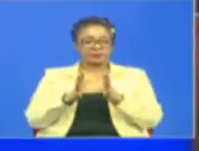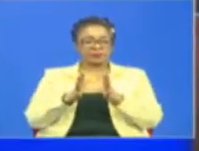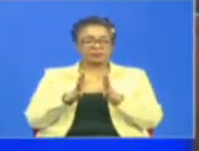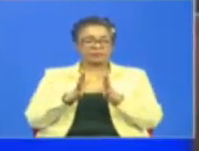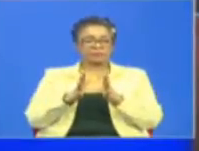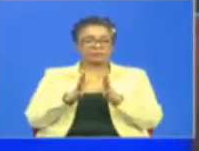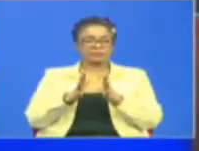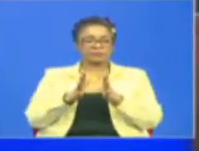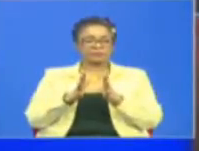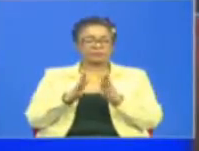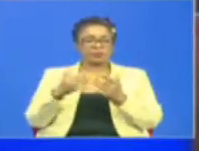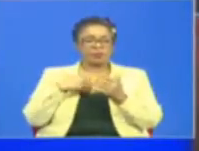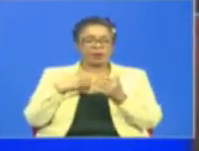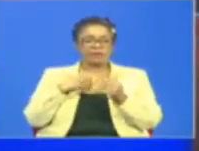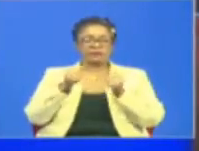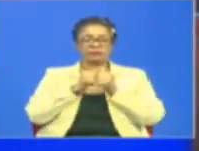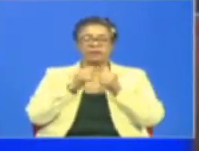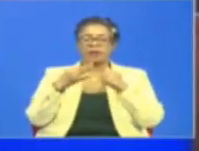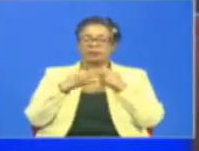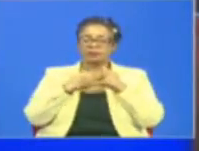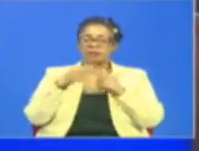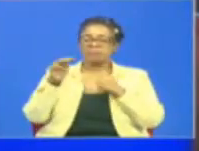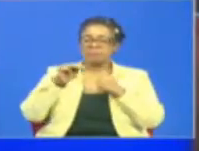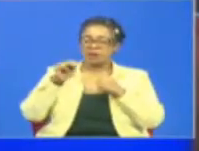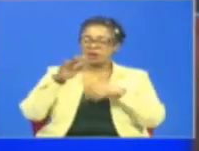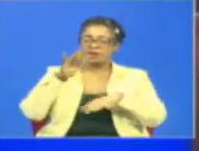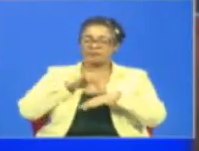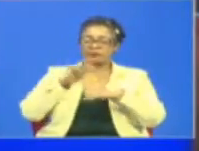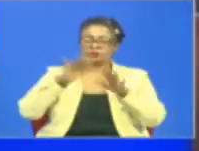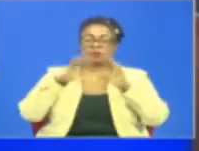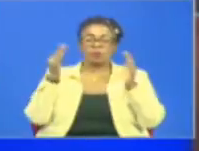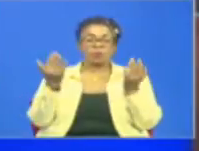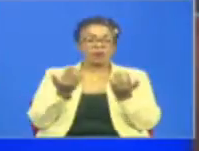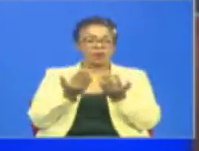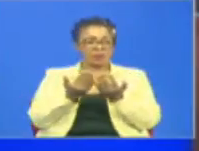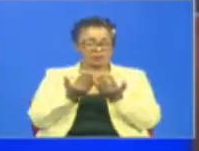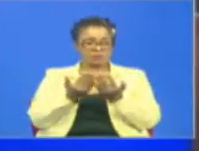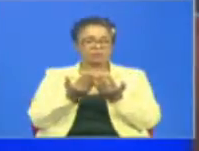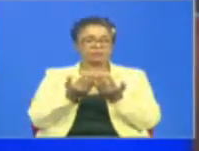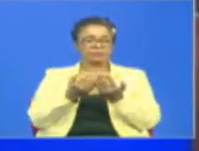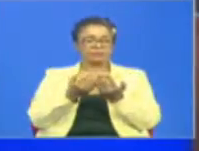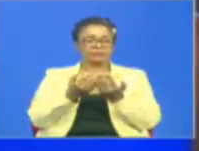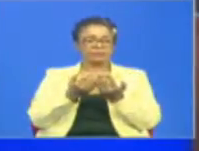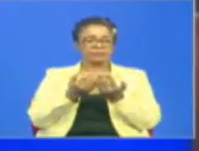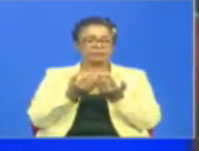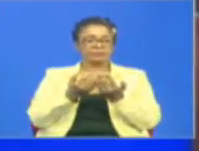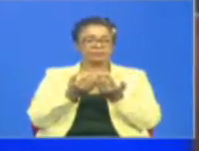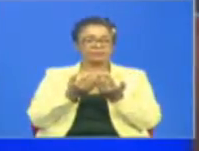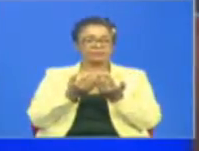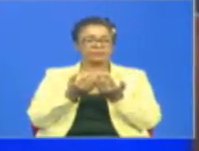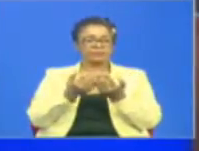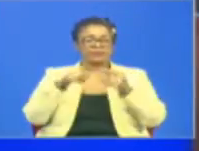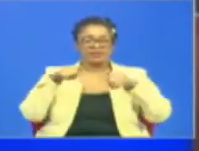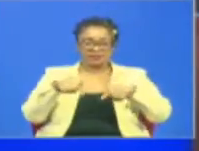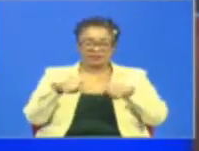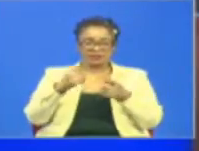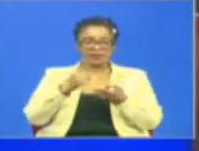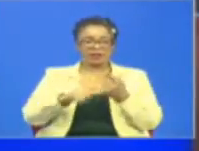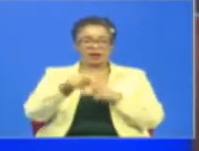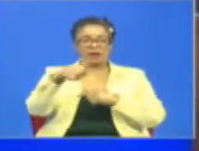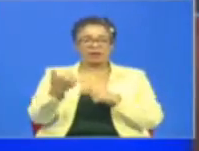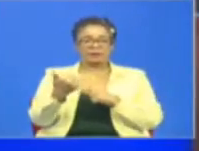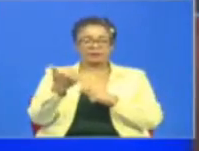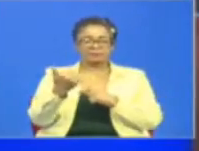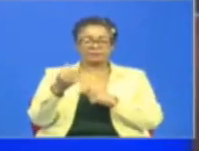are over 18 million infections worldwide, not 18,000. Now, it is yet another grim day in the